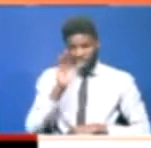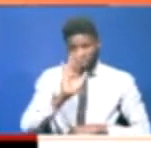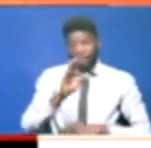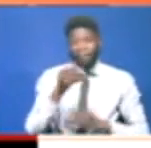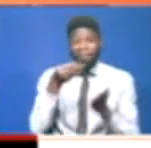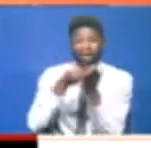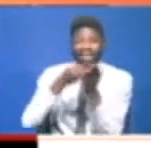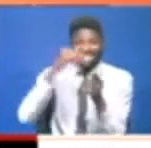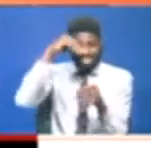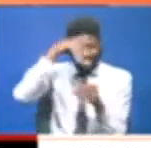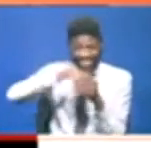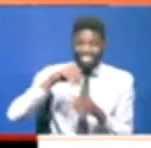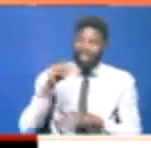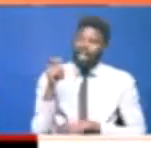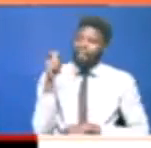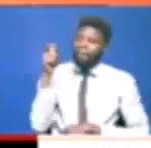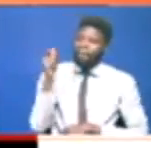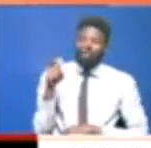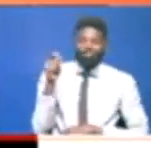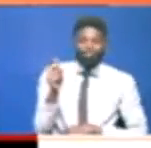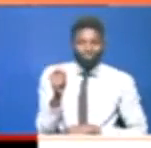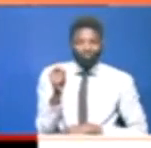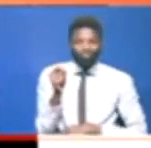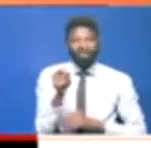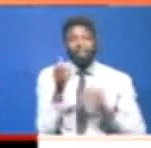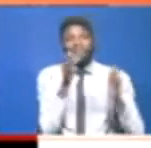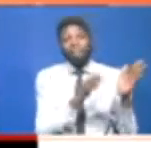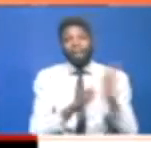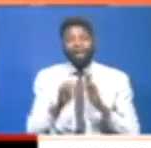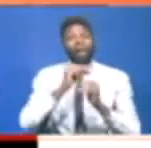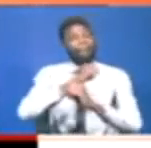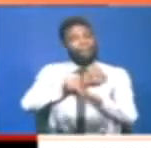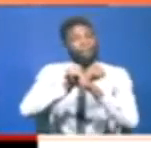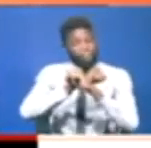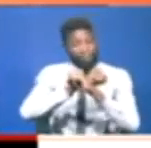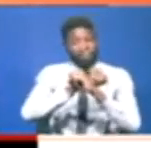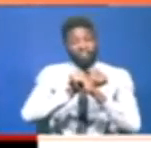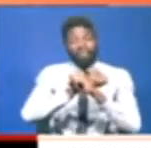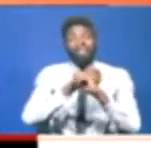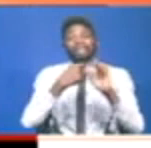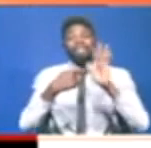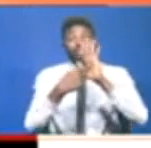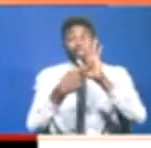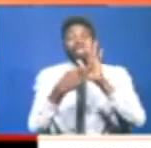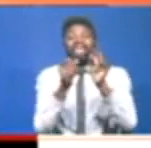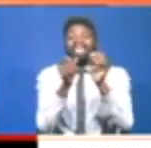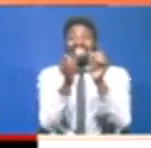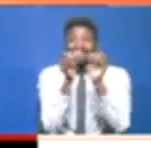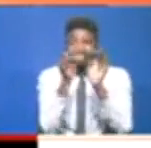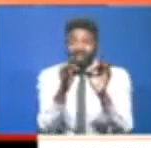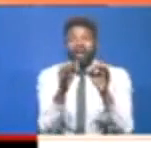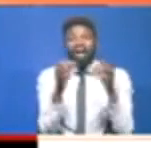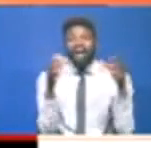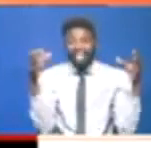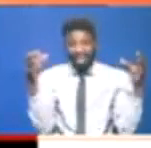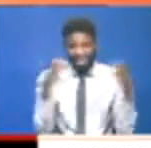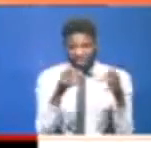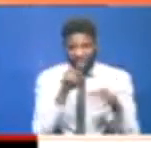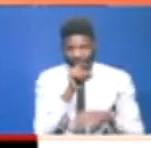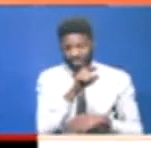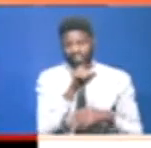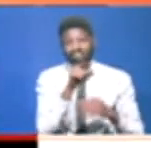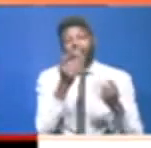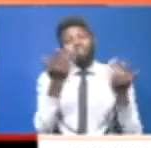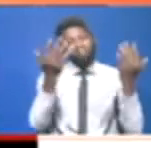or in a pension scheme is protected in the event, for example, even if that company collapses, but you find that